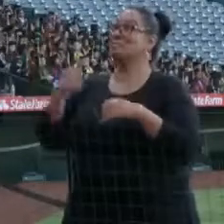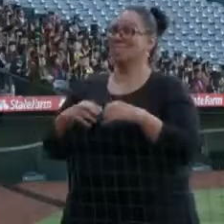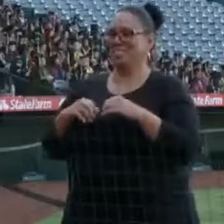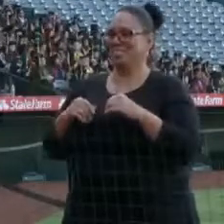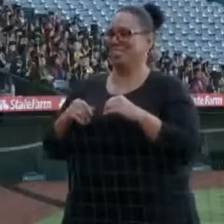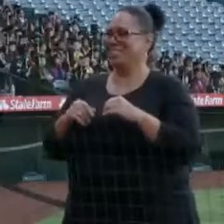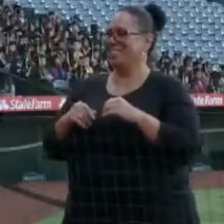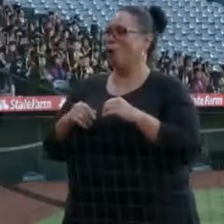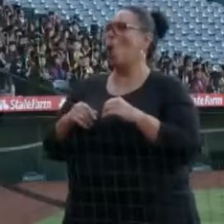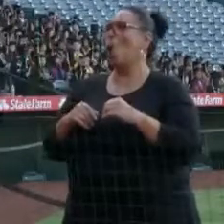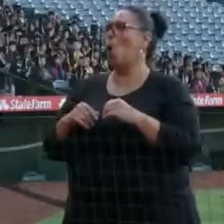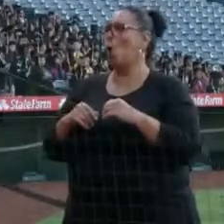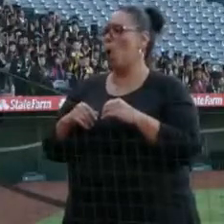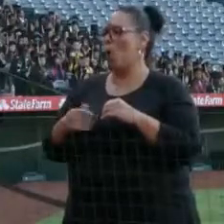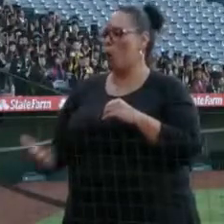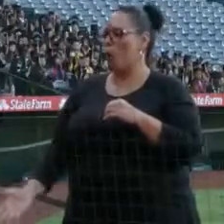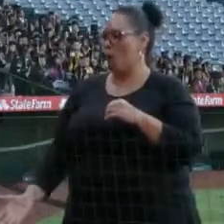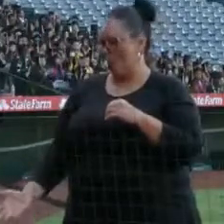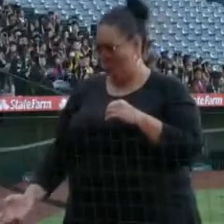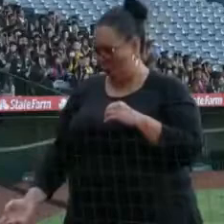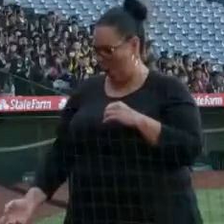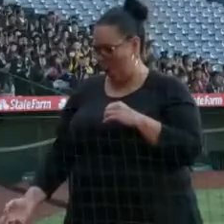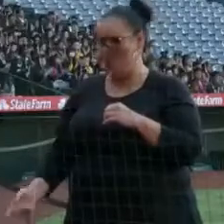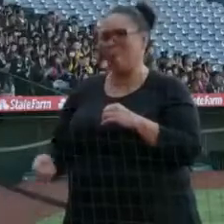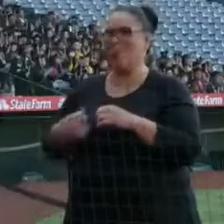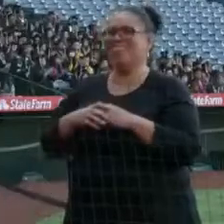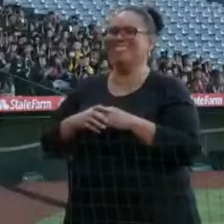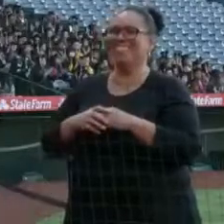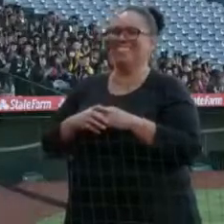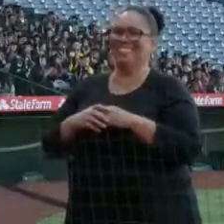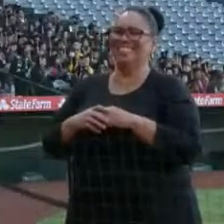far. Congratulations.